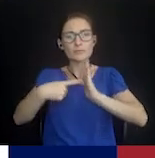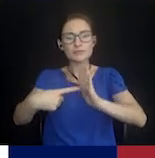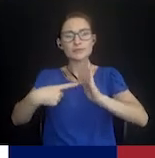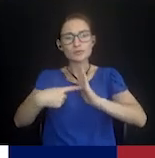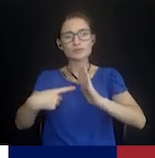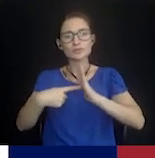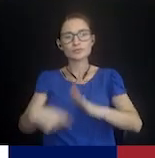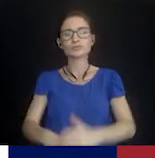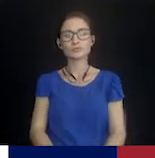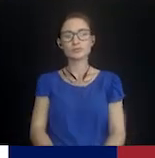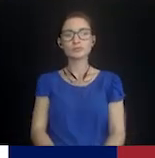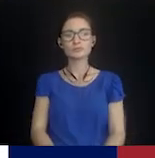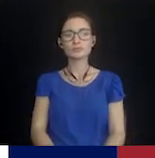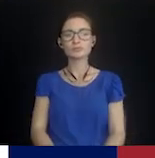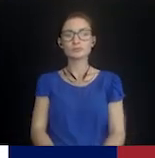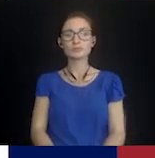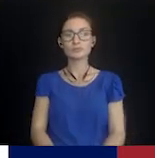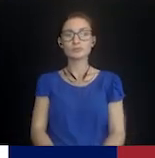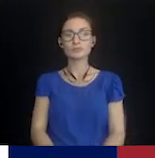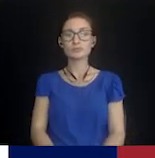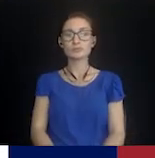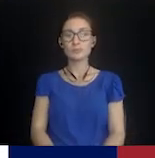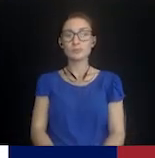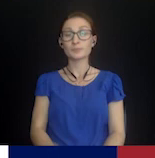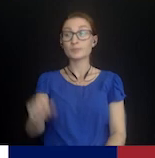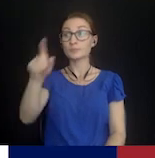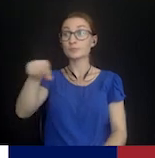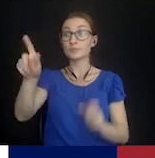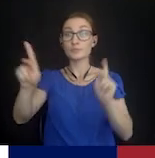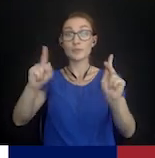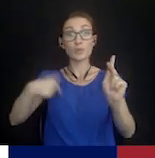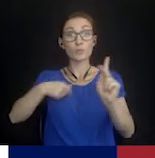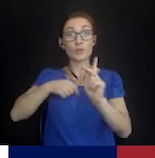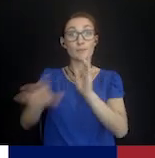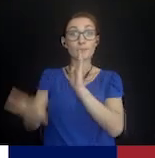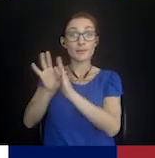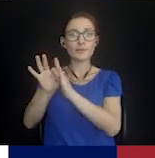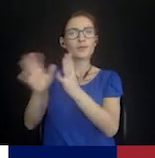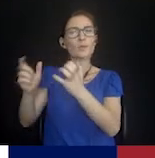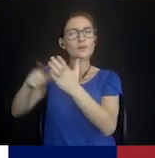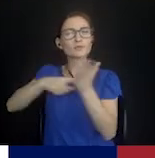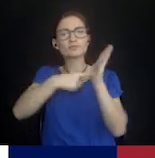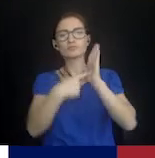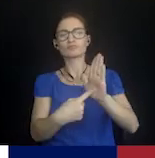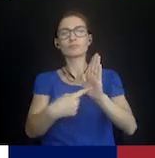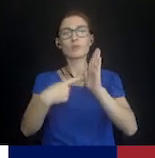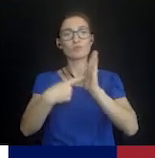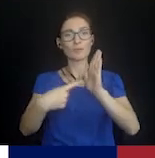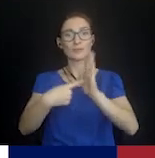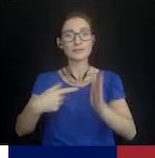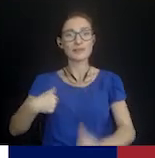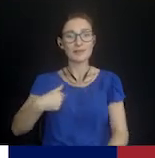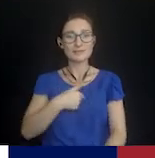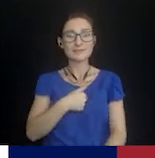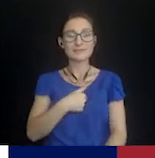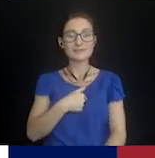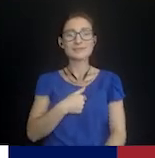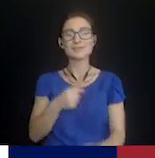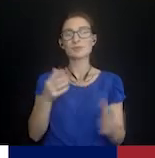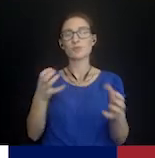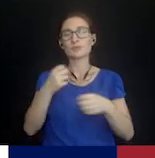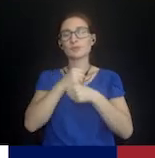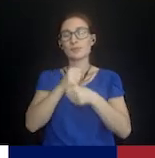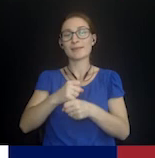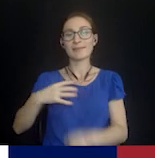representation among those elected officials that are supposed to represent us. So we would like to create candidate